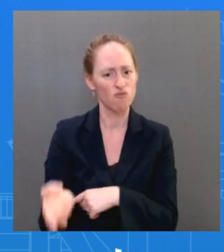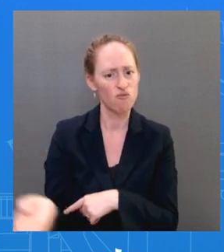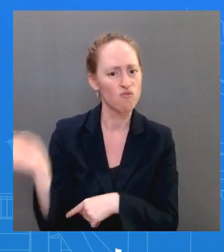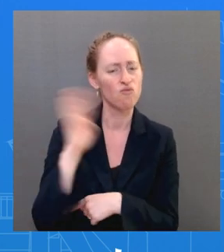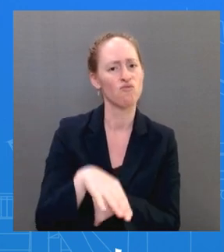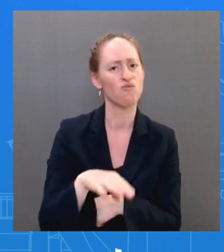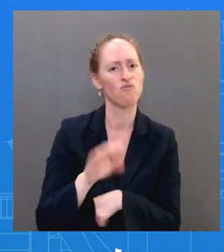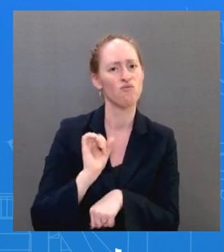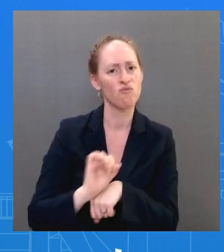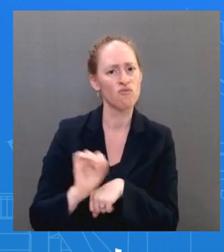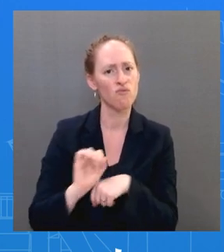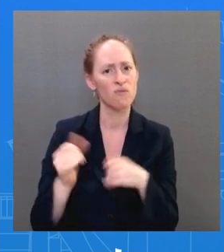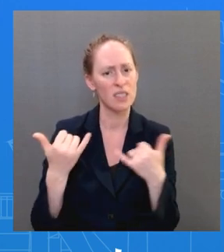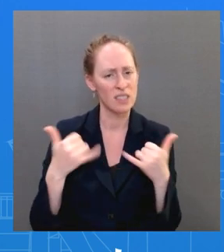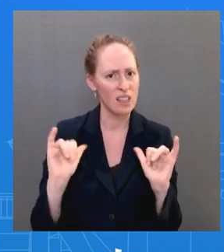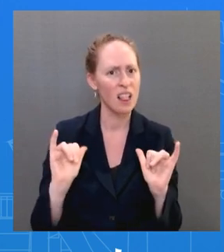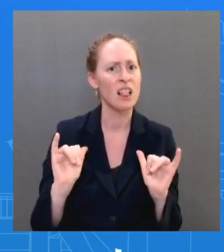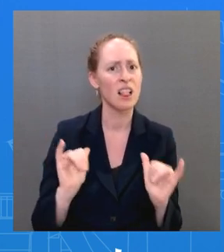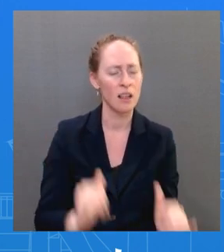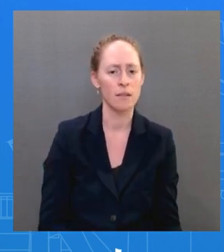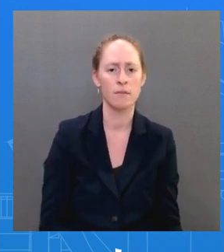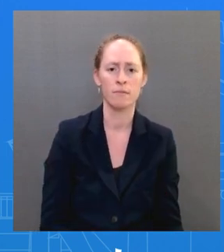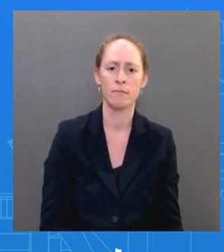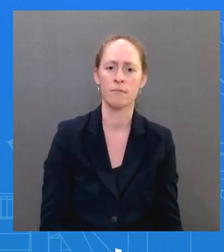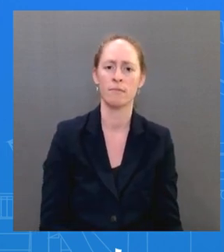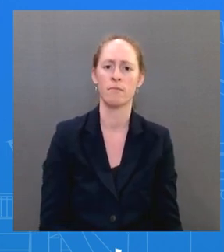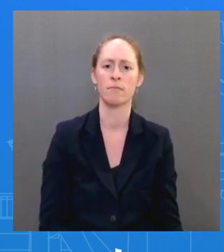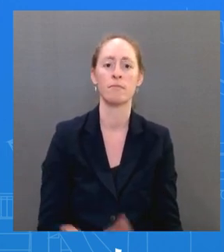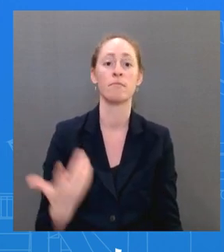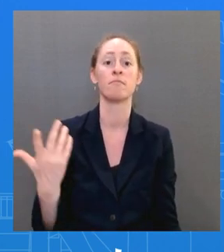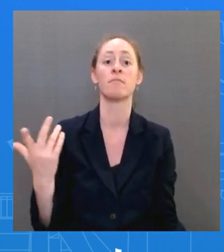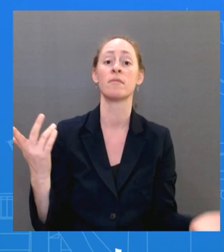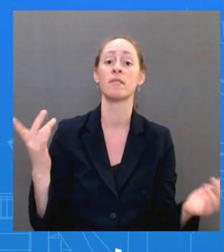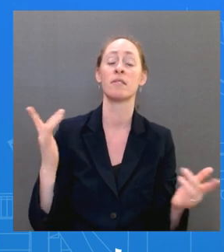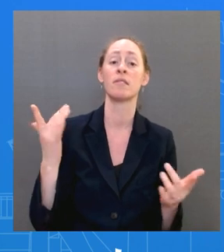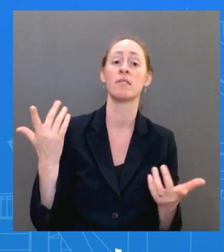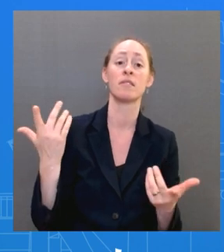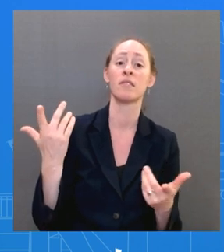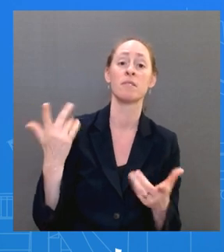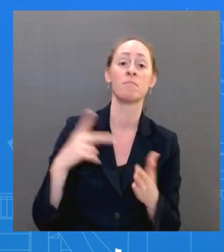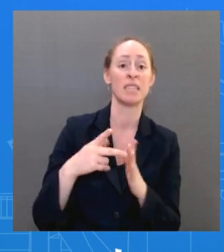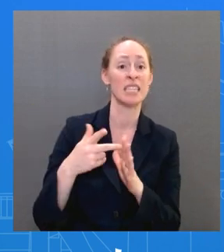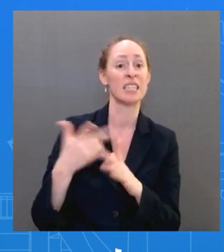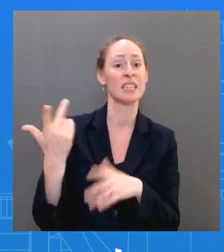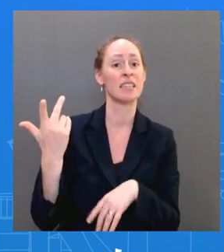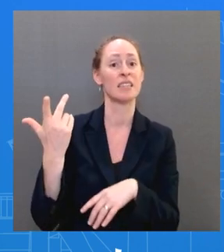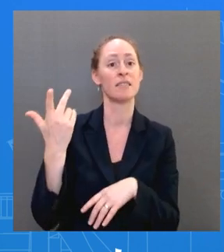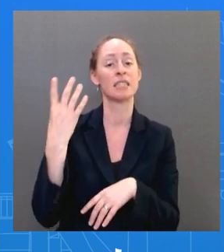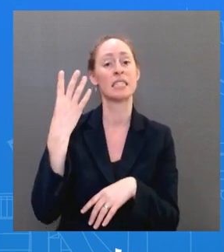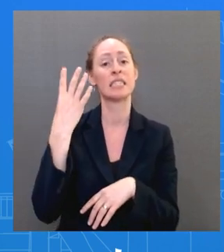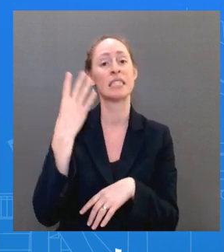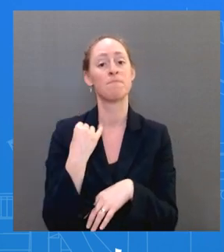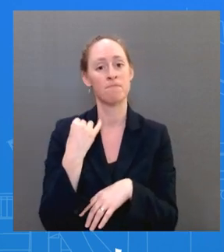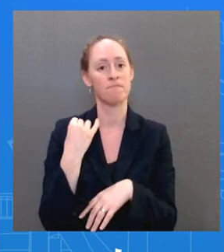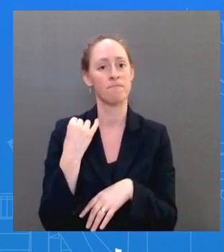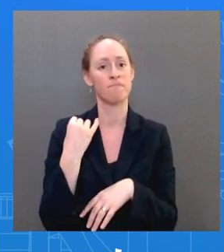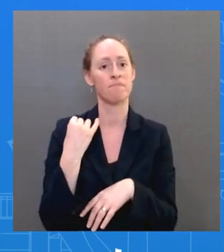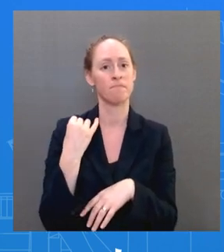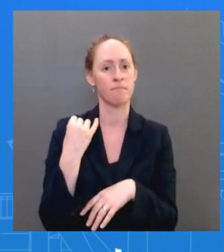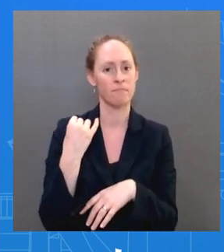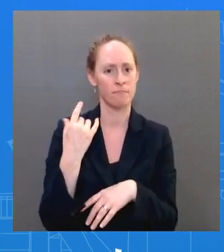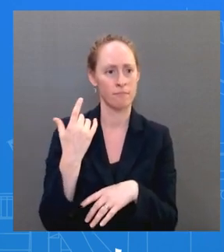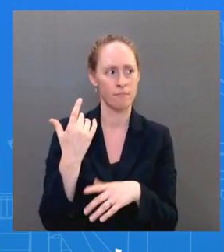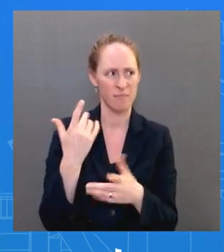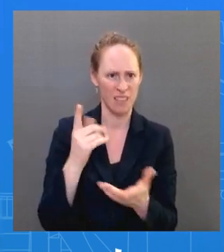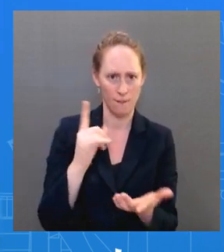doing when he's not working those 8 hours, when he's not sleeping? The First Lady's not here right now. How else is he spending his time? What's he up